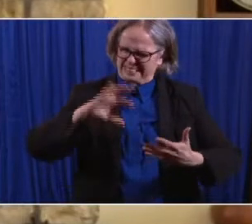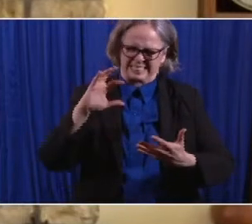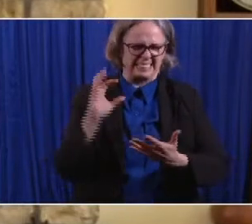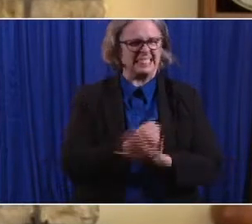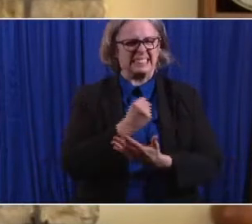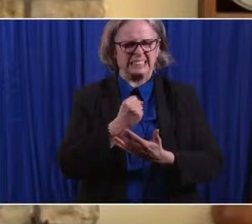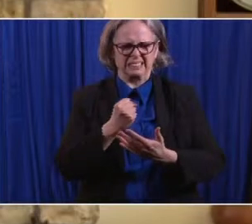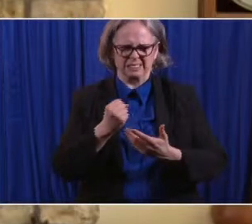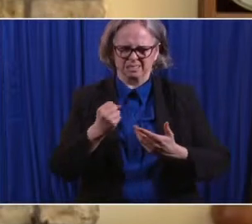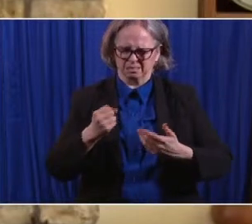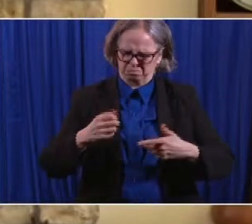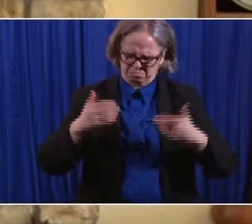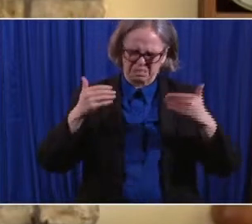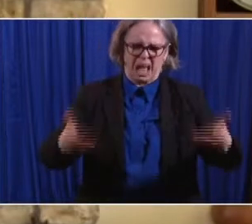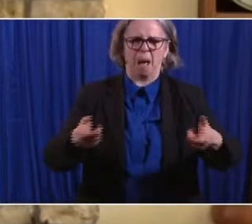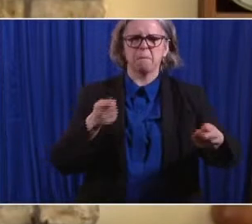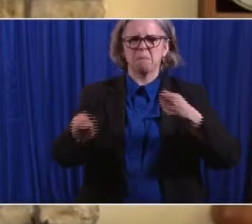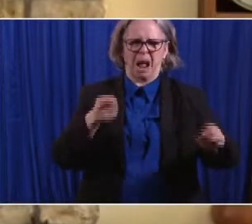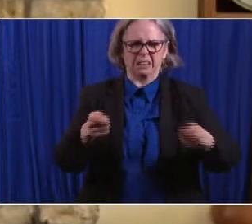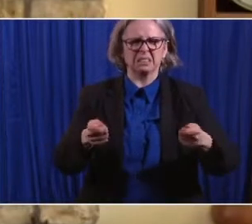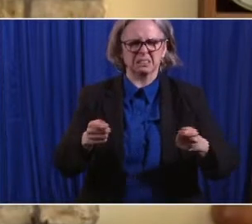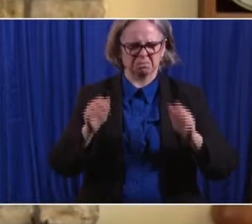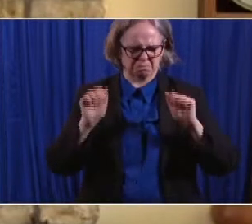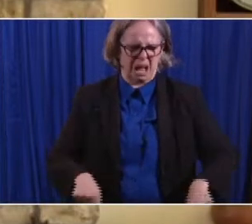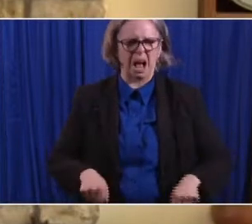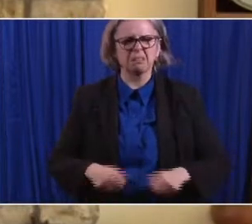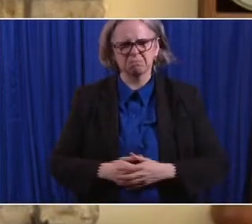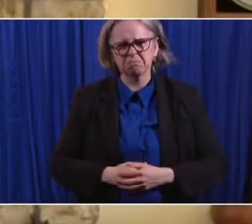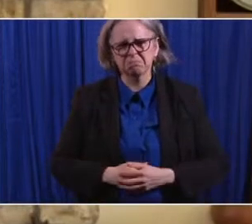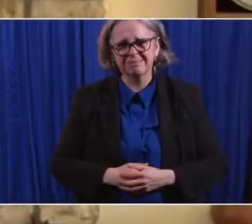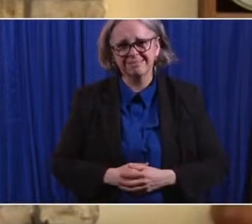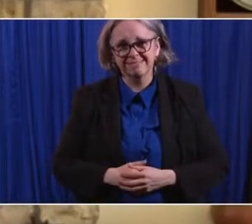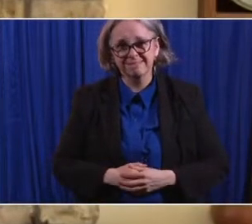easy decision, but I'm confident that it's the right decision.